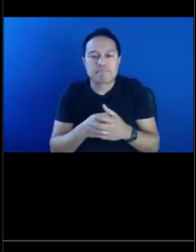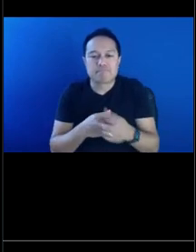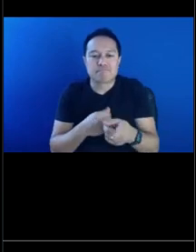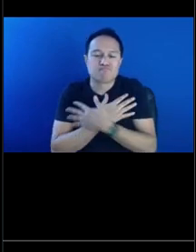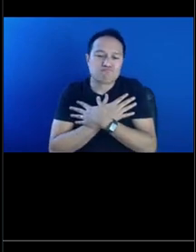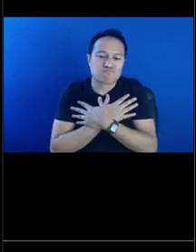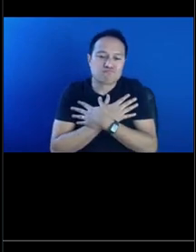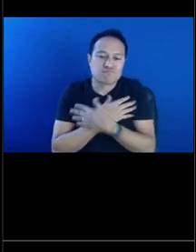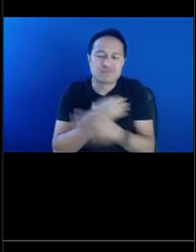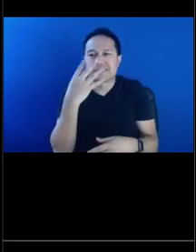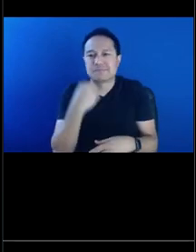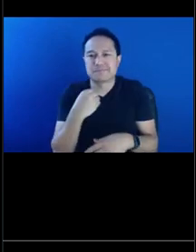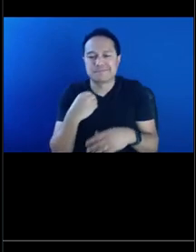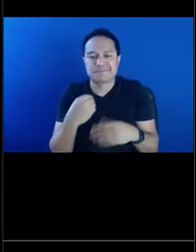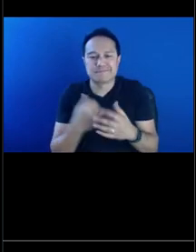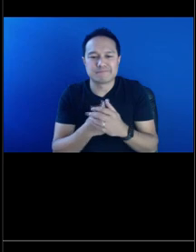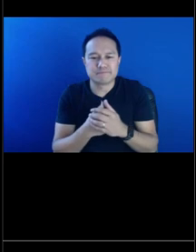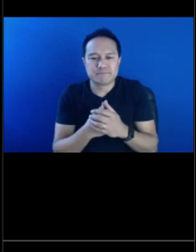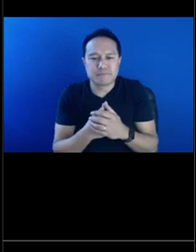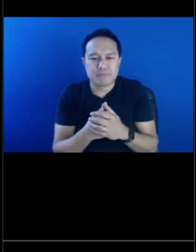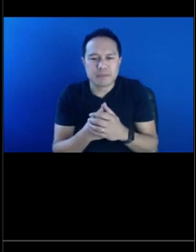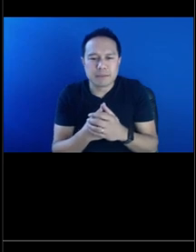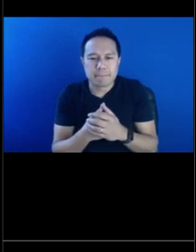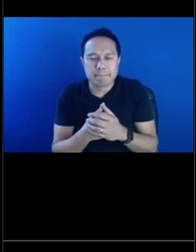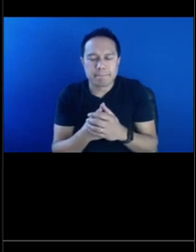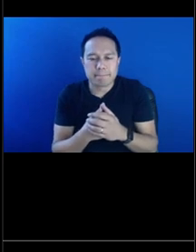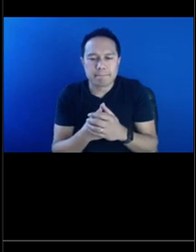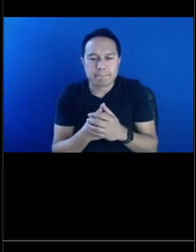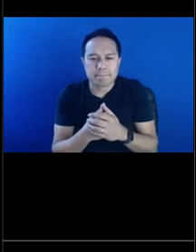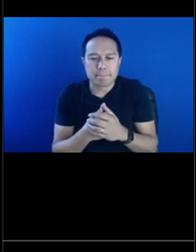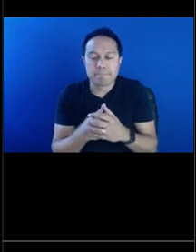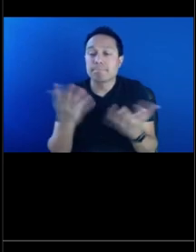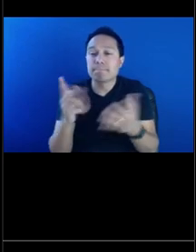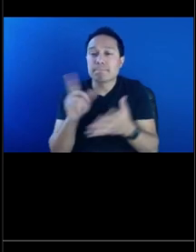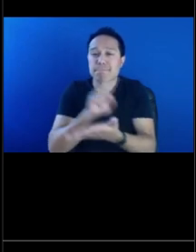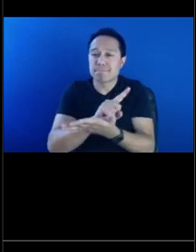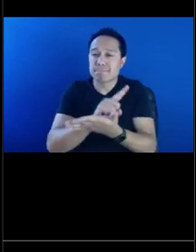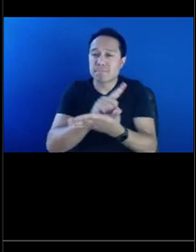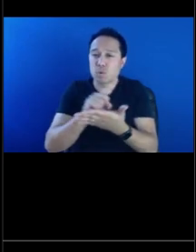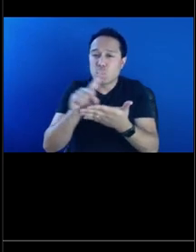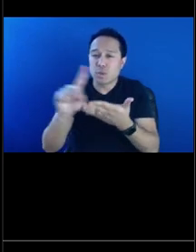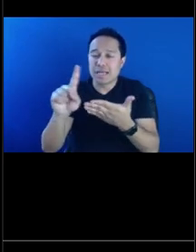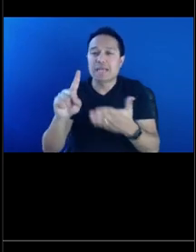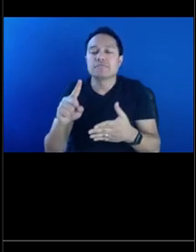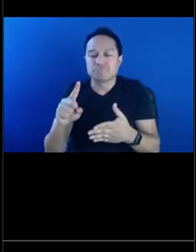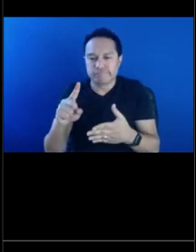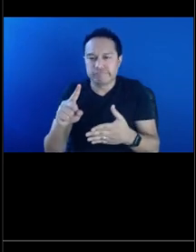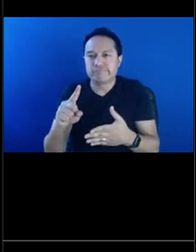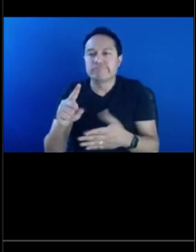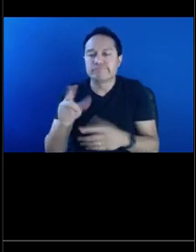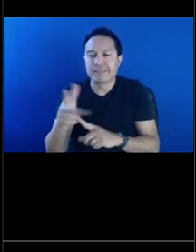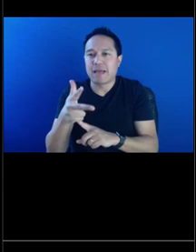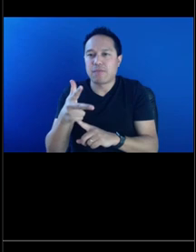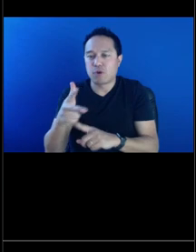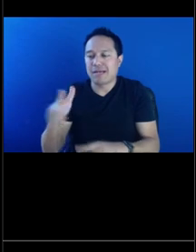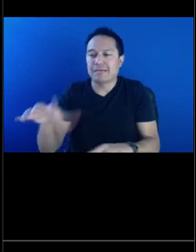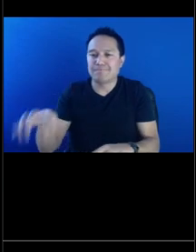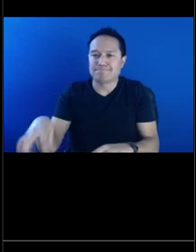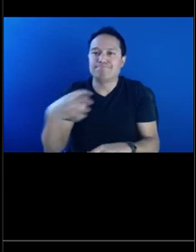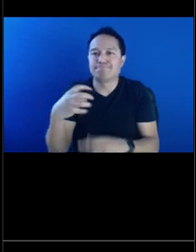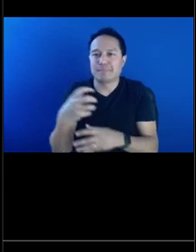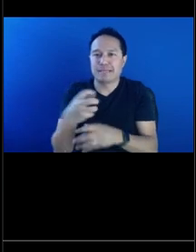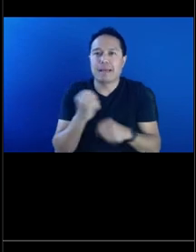camera on. And then after about a week, we get the camera back from the seal so that we can download all of that